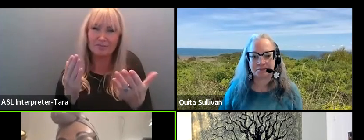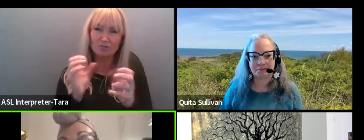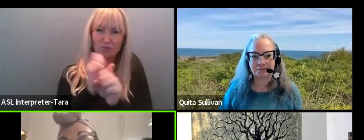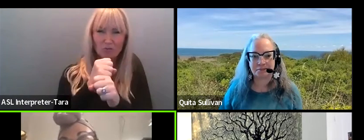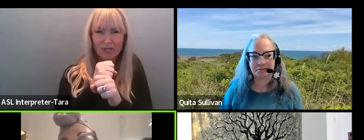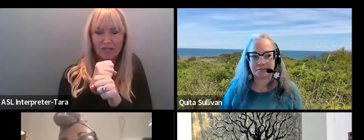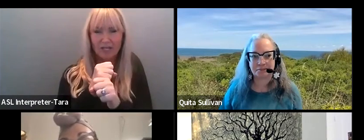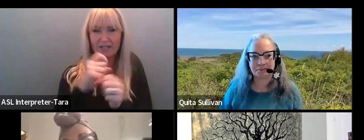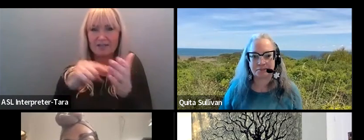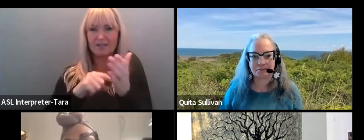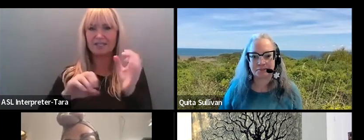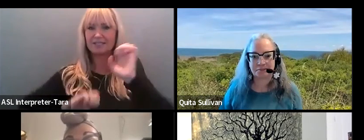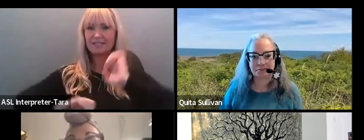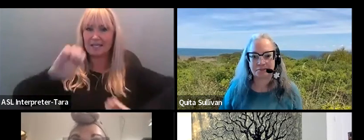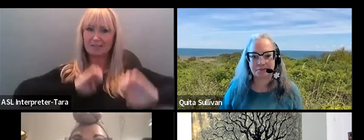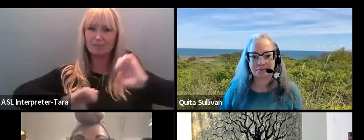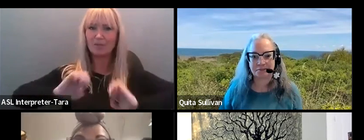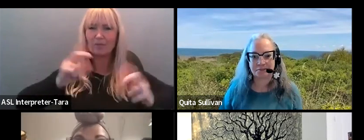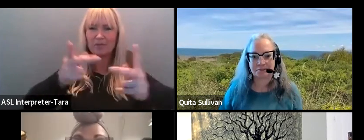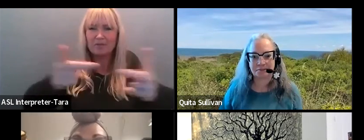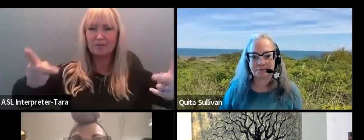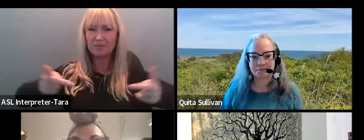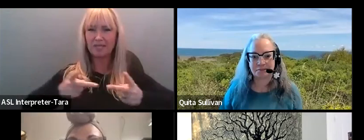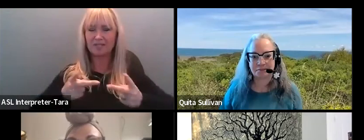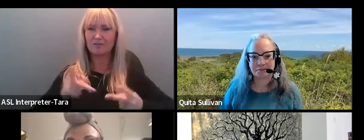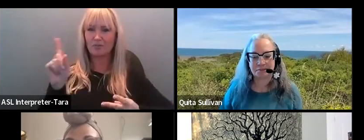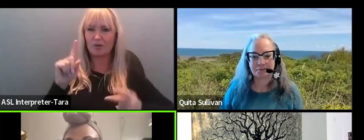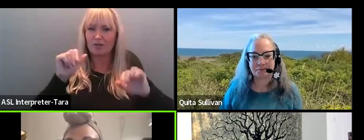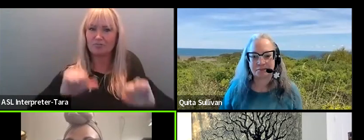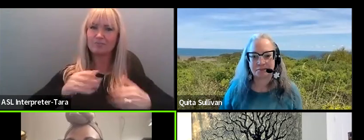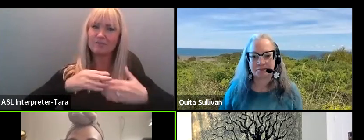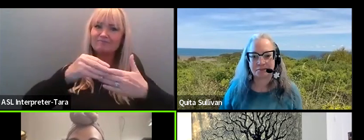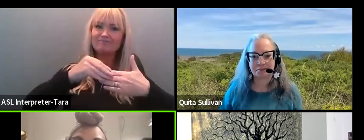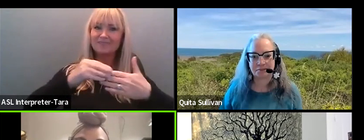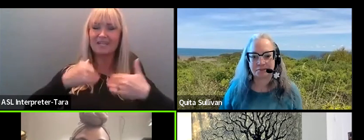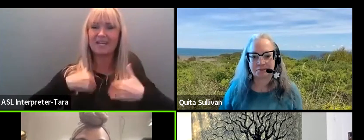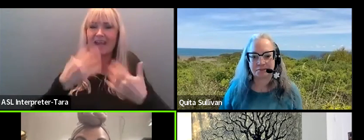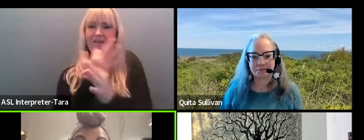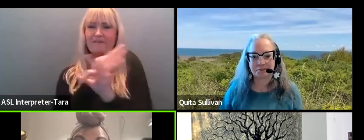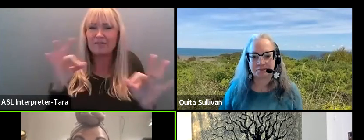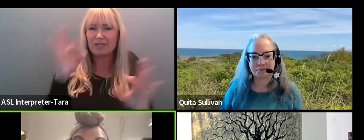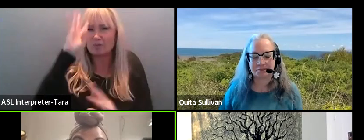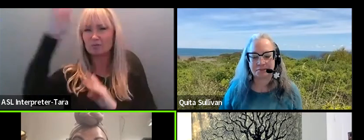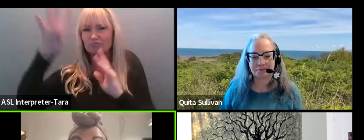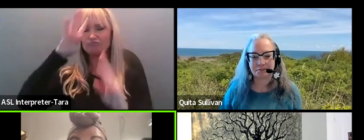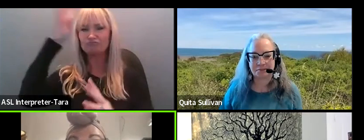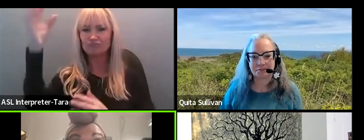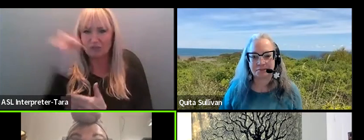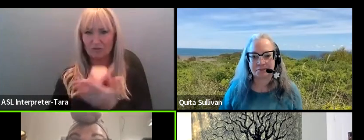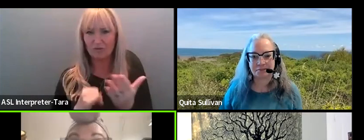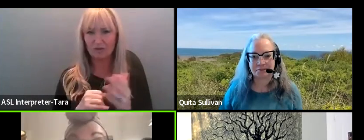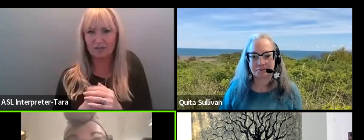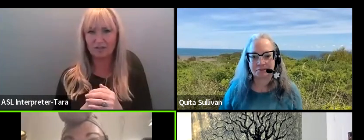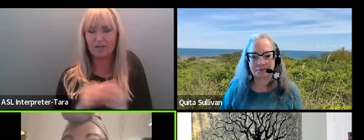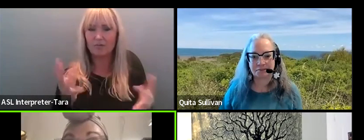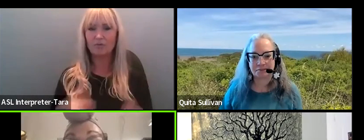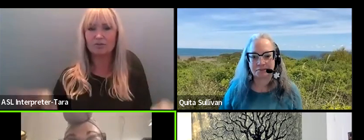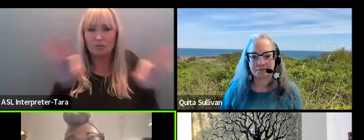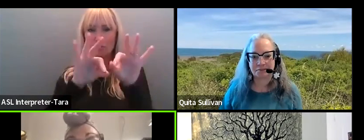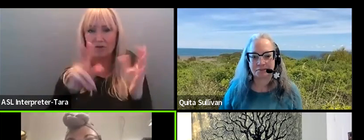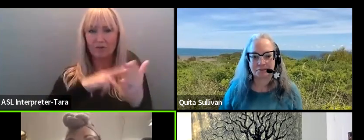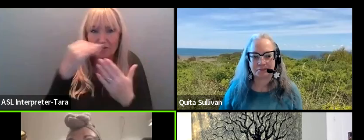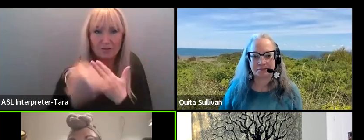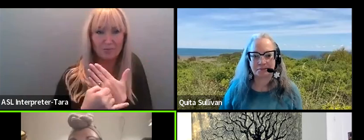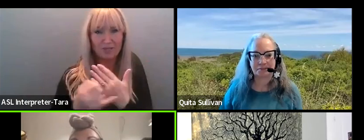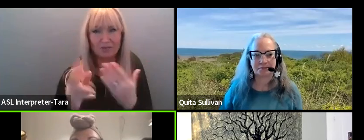these experimental pieces, to be able to have the freedom to do that, I think was really important for this project to be produced, for everybody to get